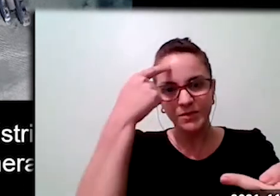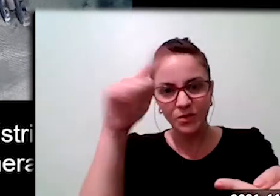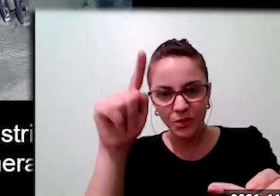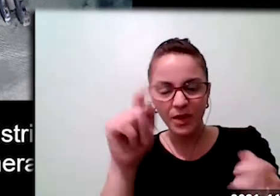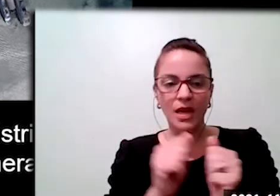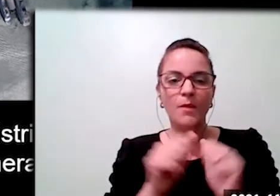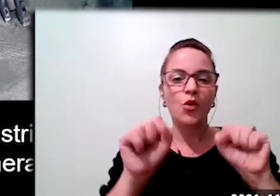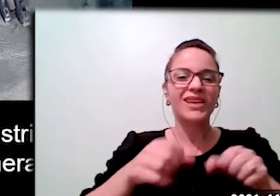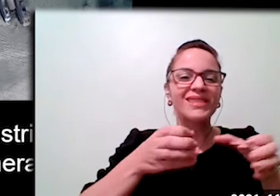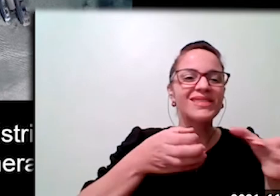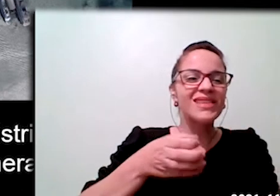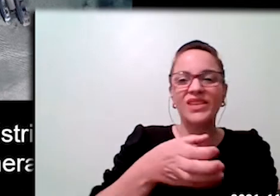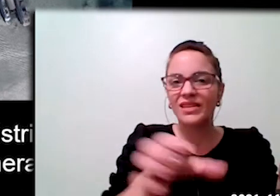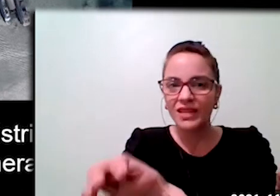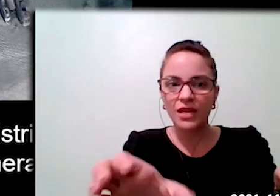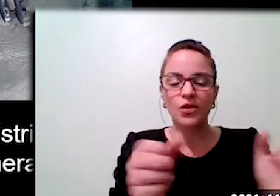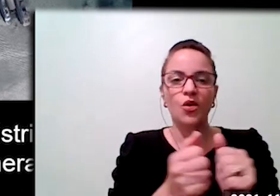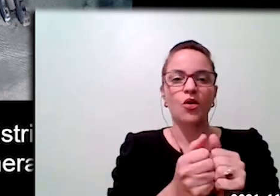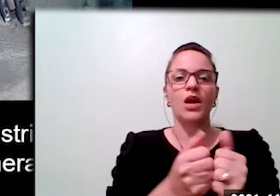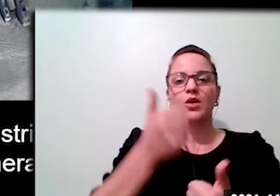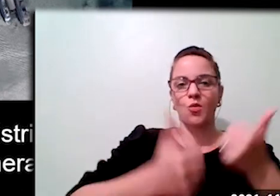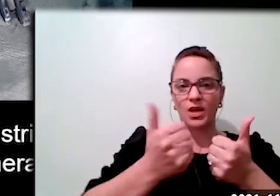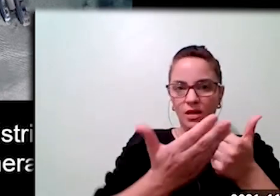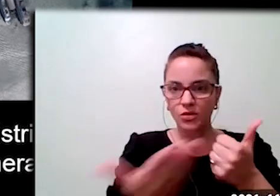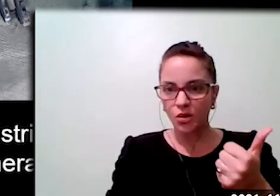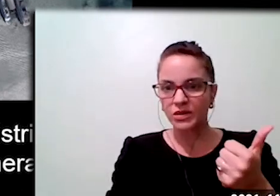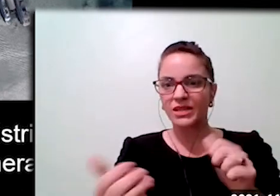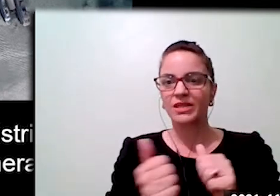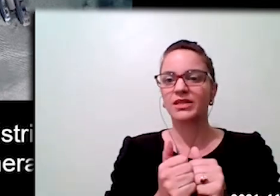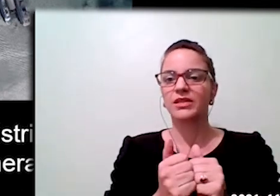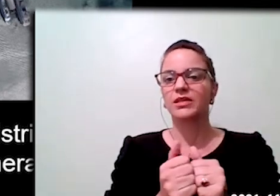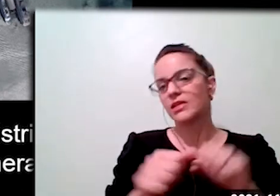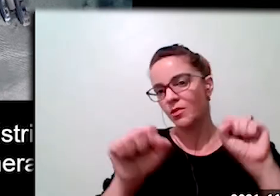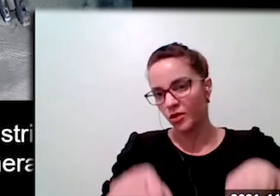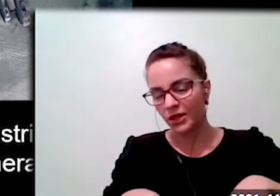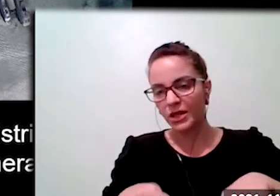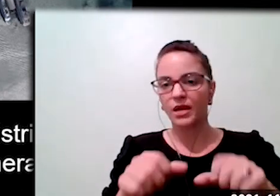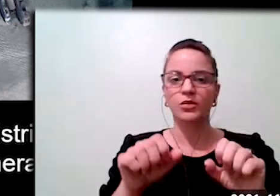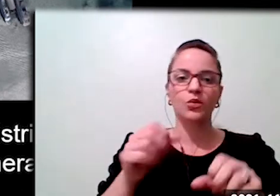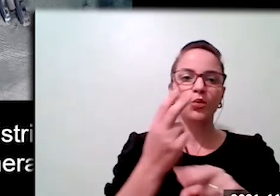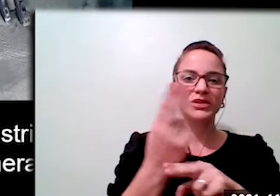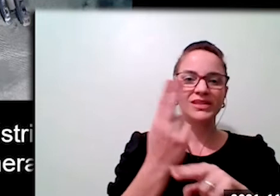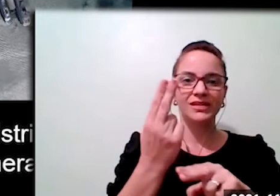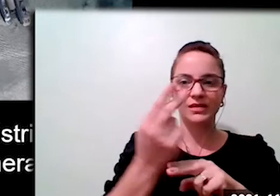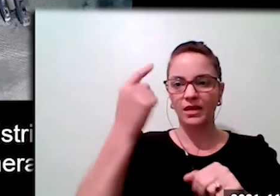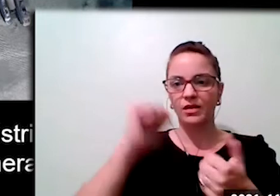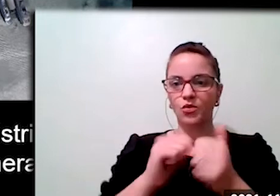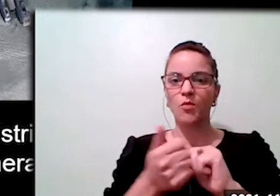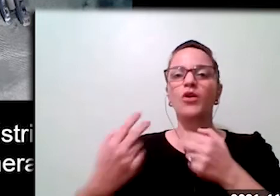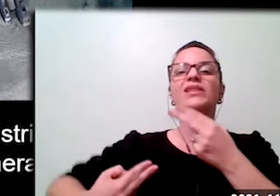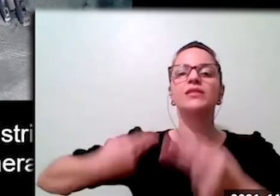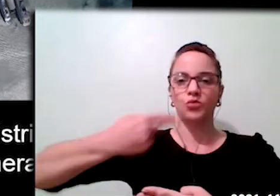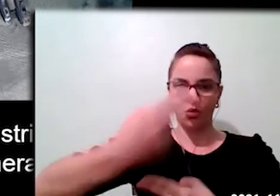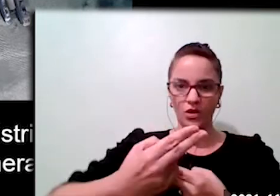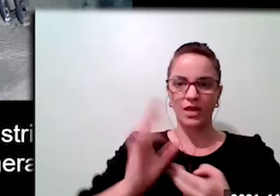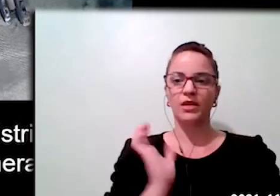into contributing and non-contributing. You don't decide that on a fancy, you decide that following certain guidelines.